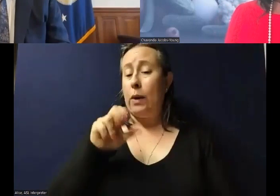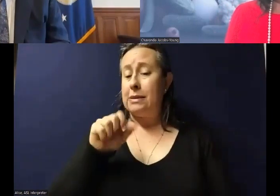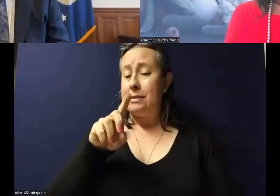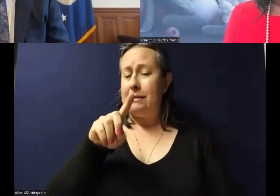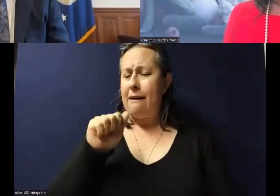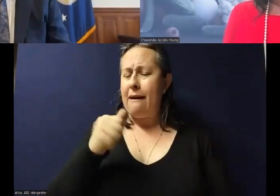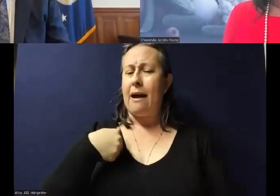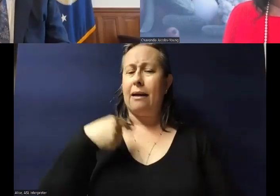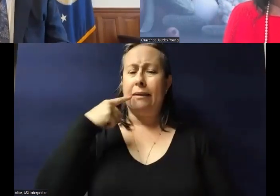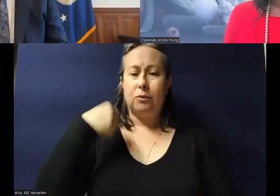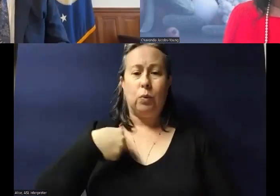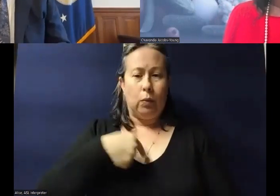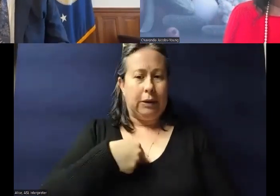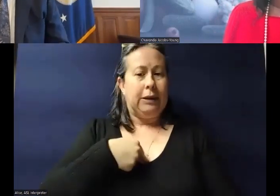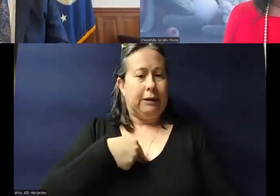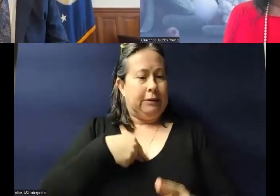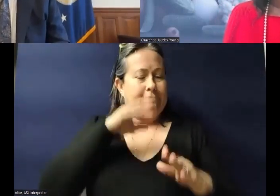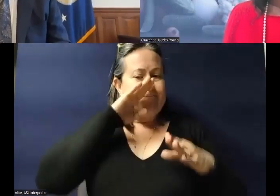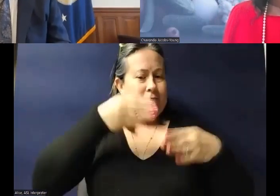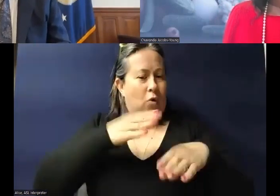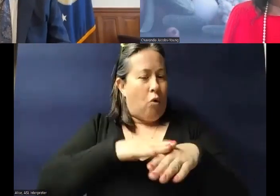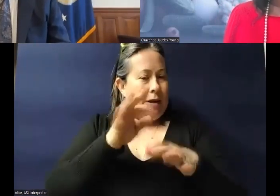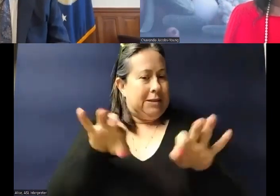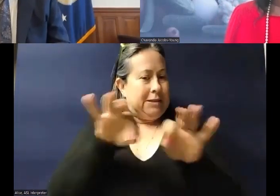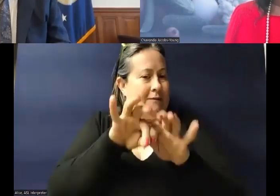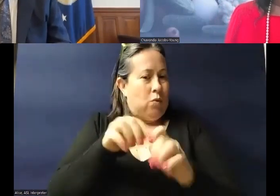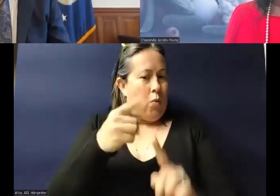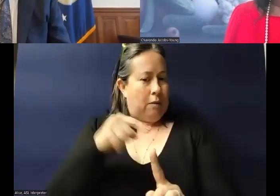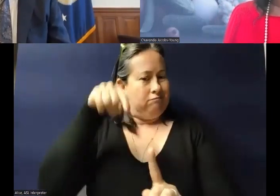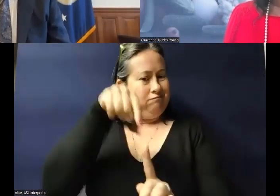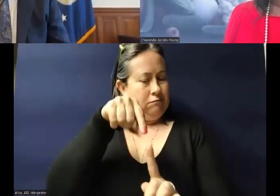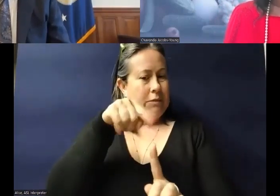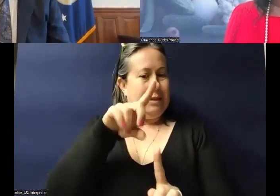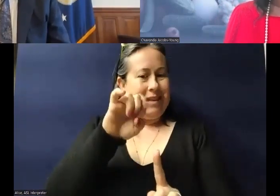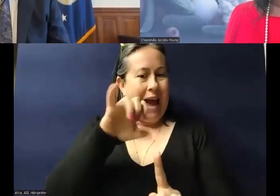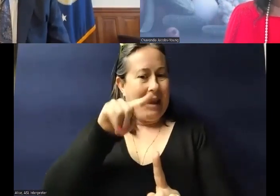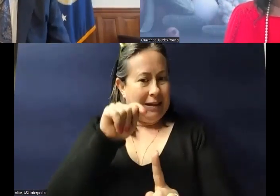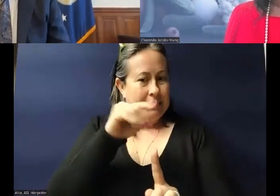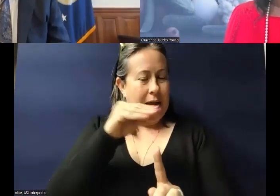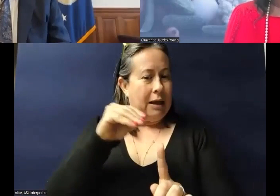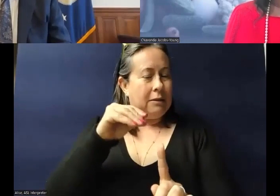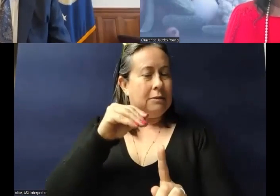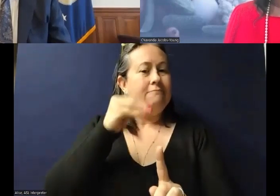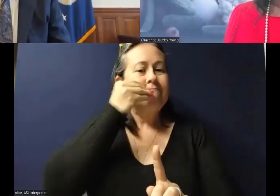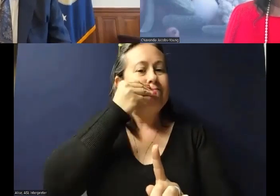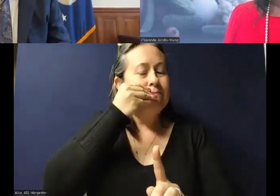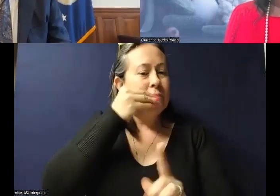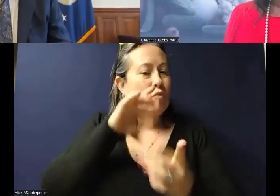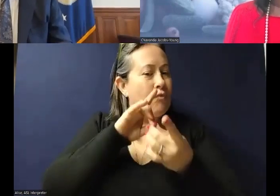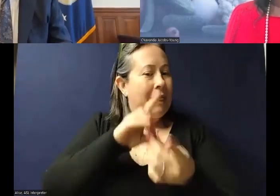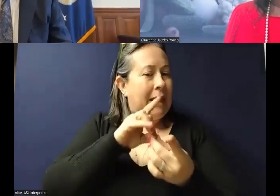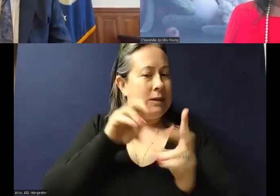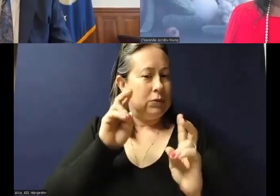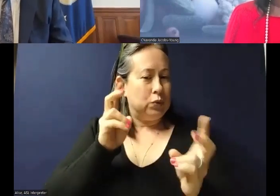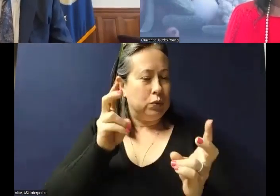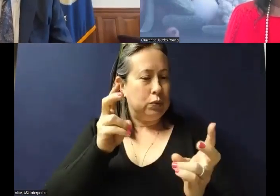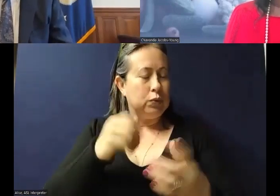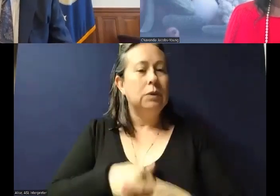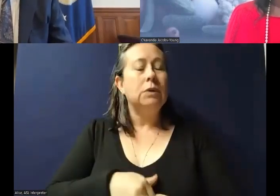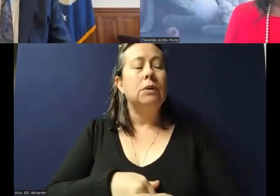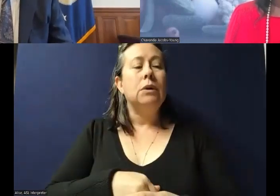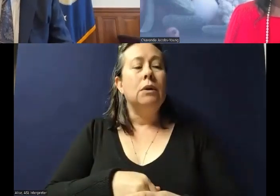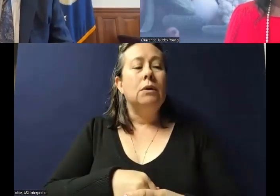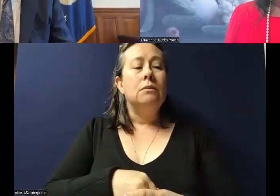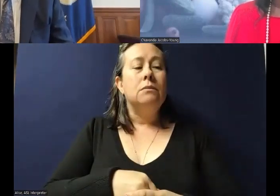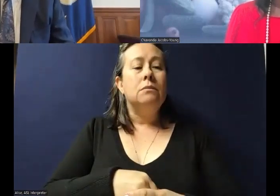particularly significant component, and that is diet and diet-related issues. And to the extent